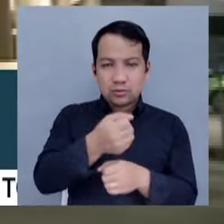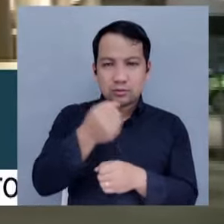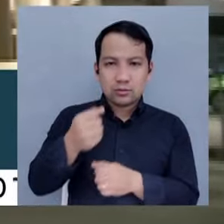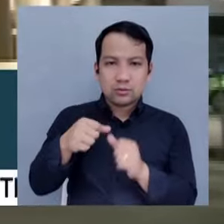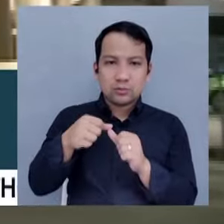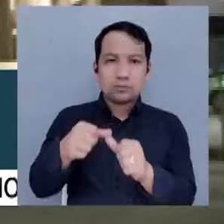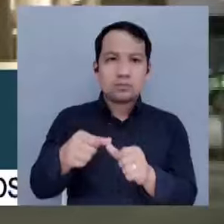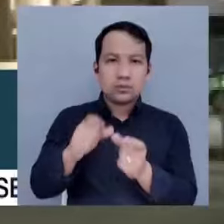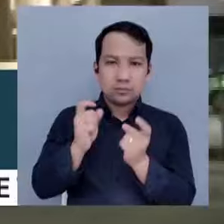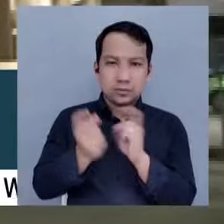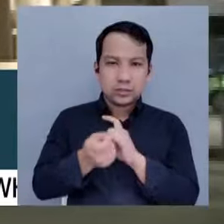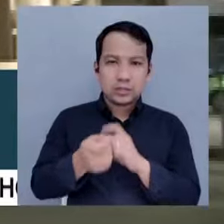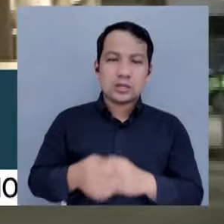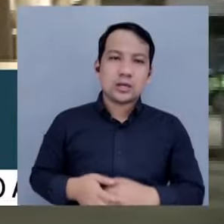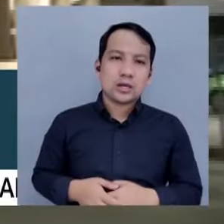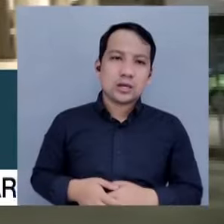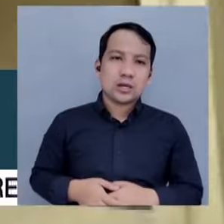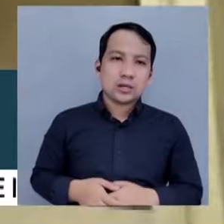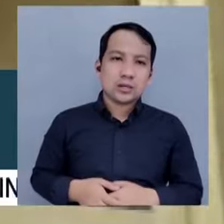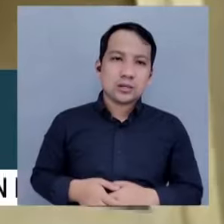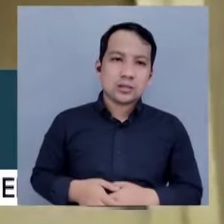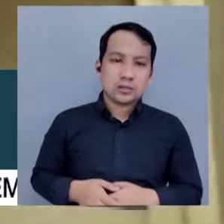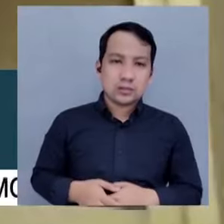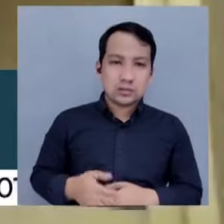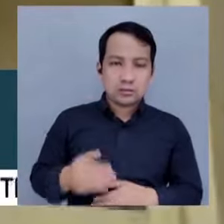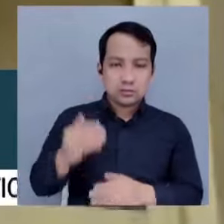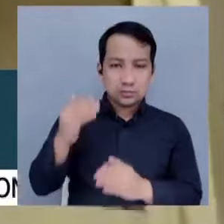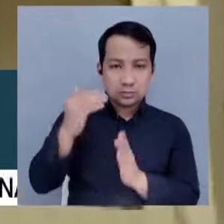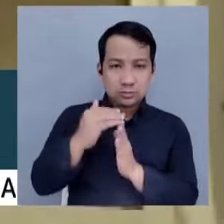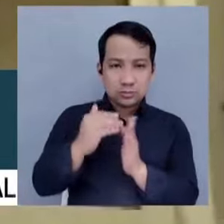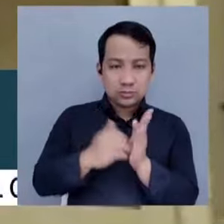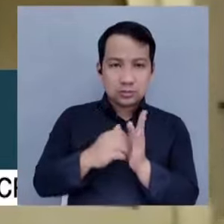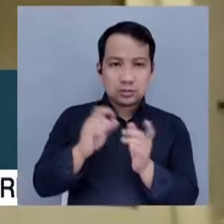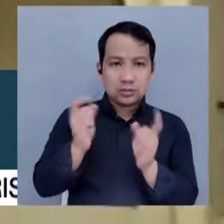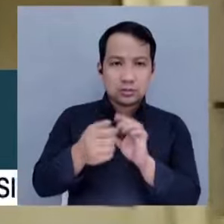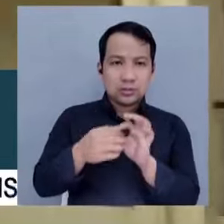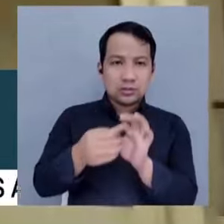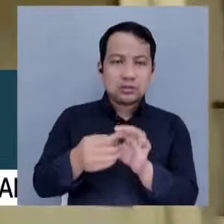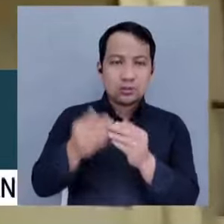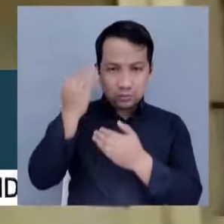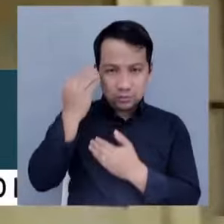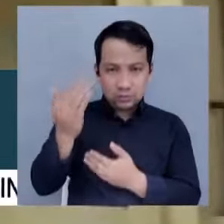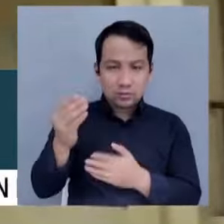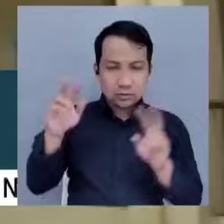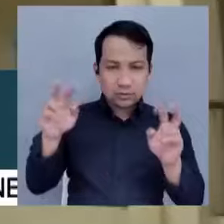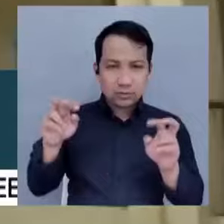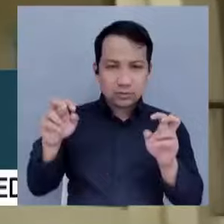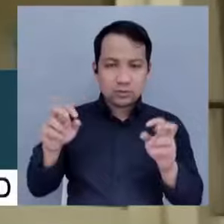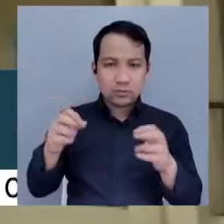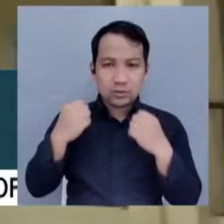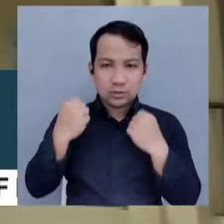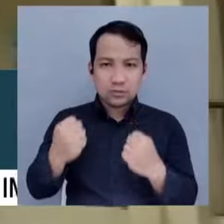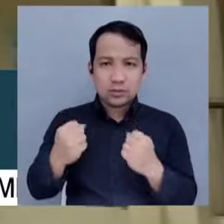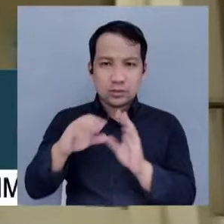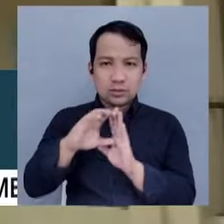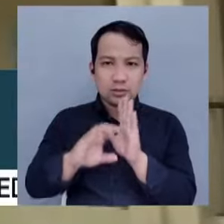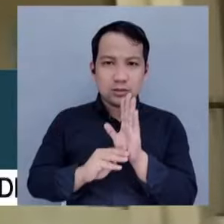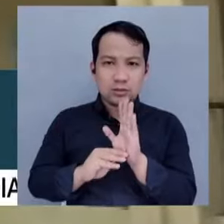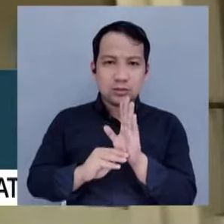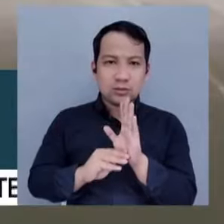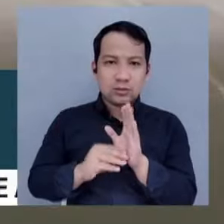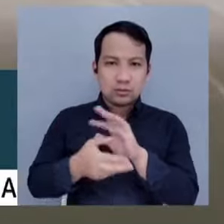reforms. These include an academic calendar shift and the implementation of the so-called Matatag curriculum, which revises